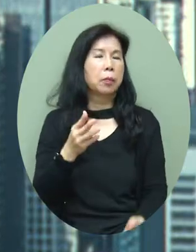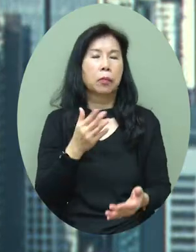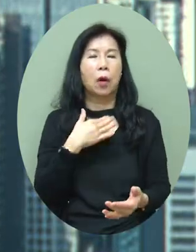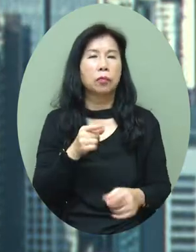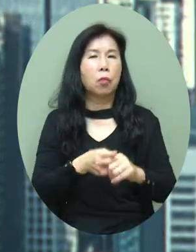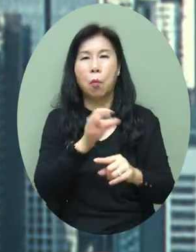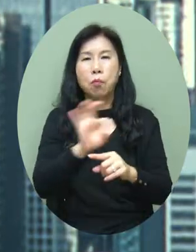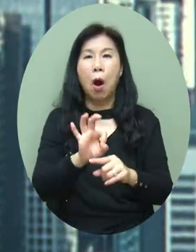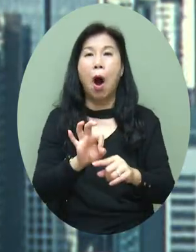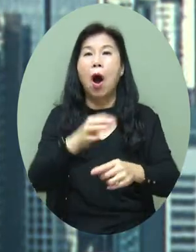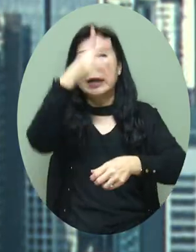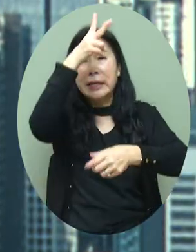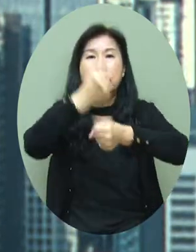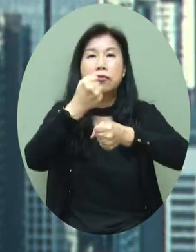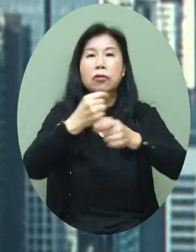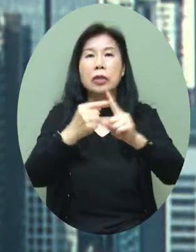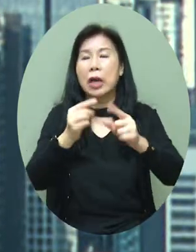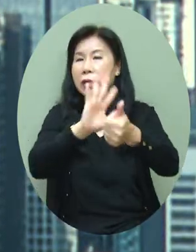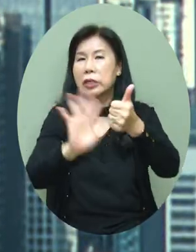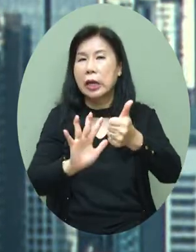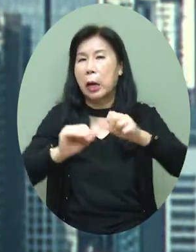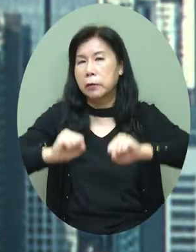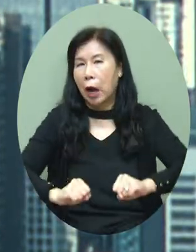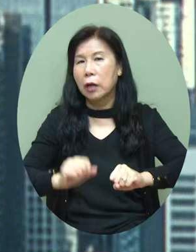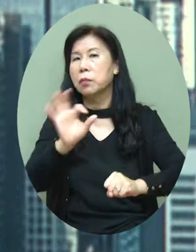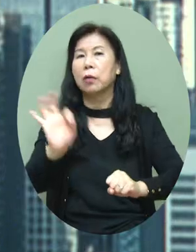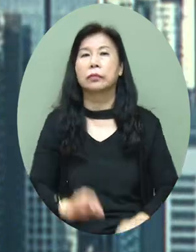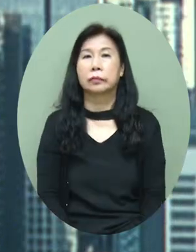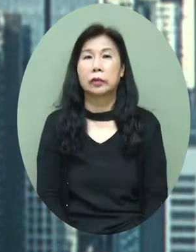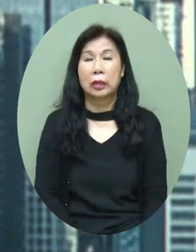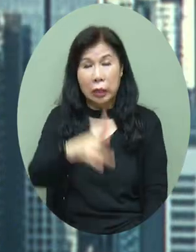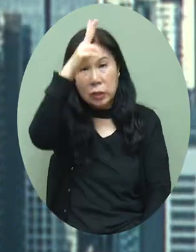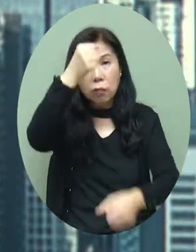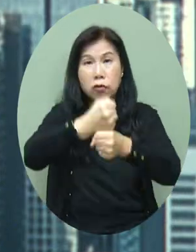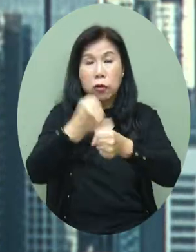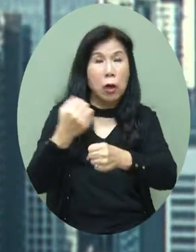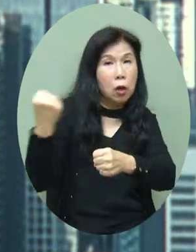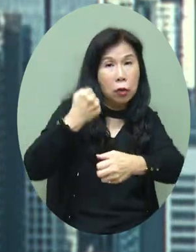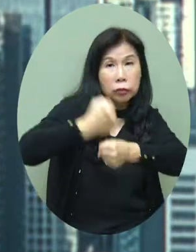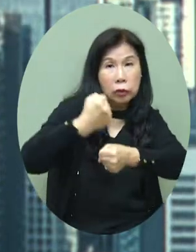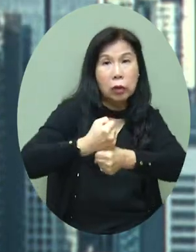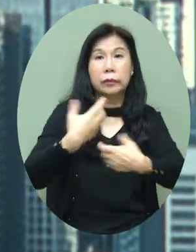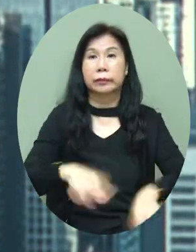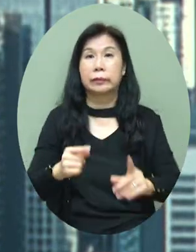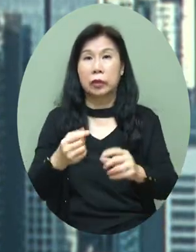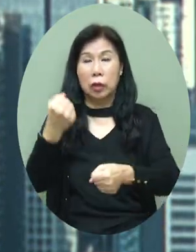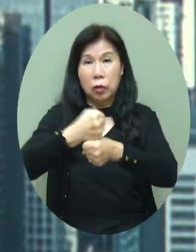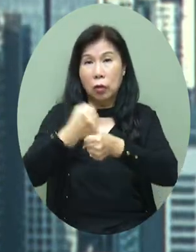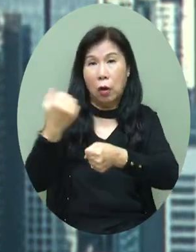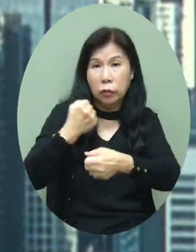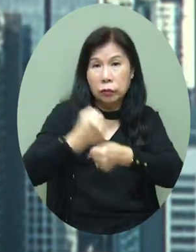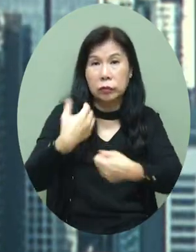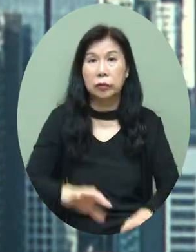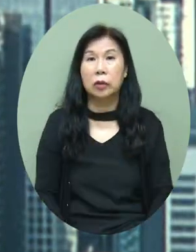fact, civil service morale and civil servants' contributions in the 5th wave,